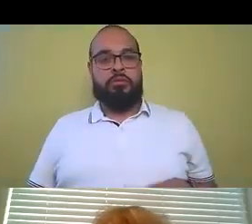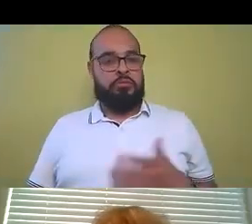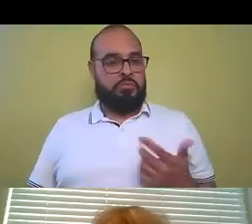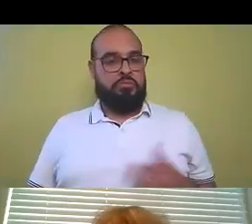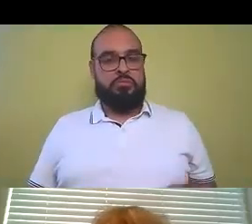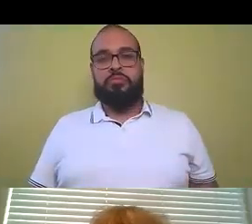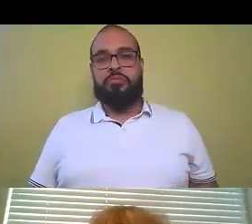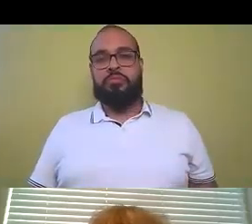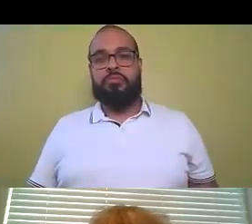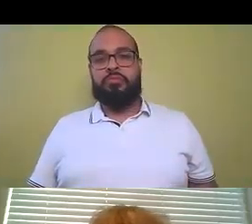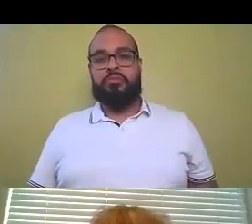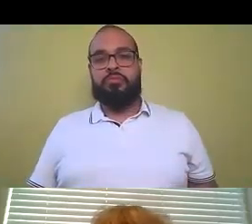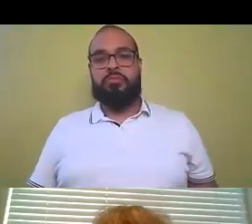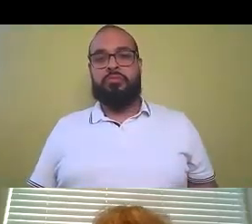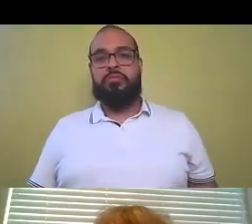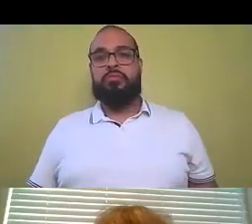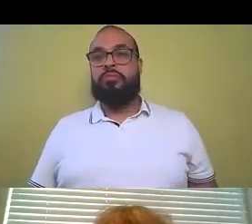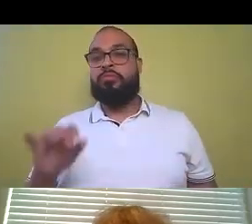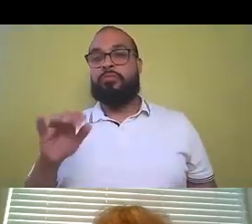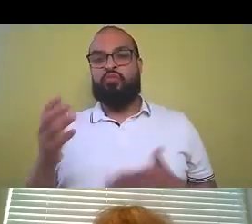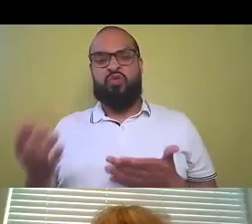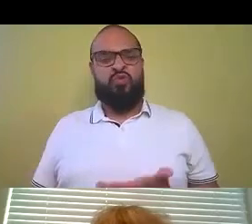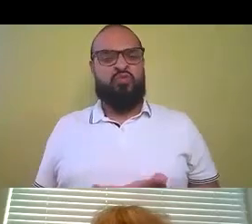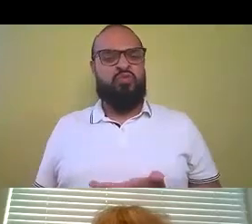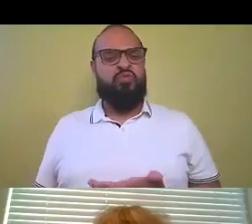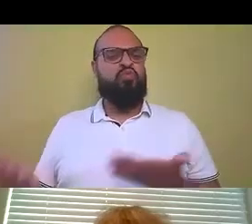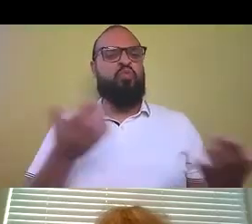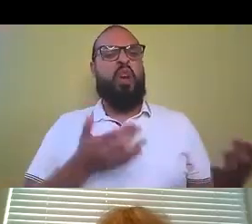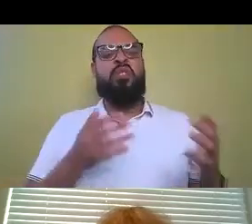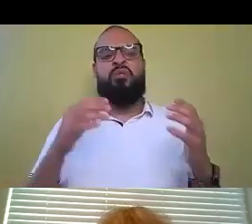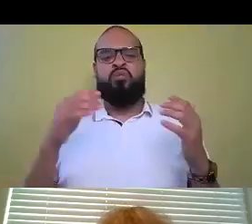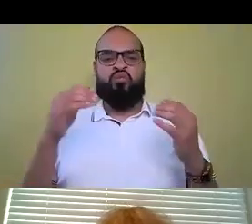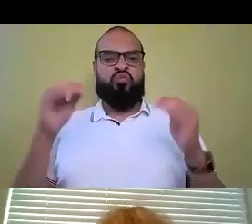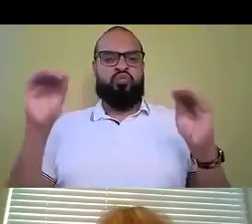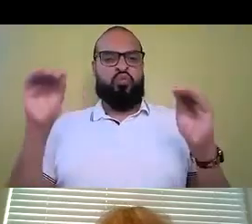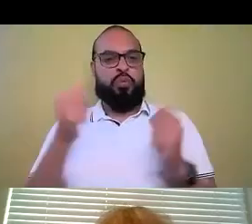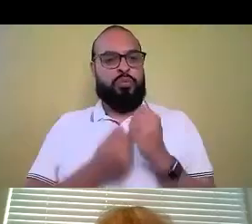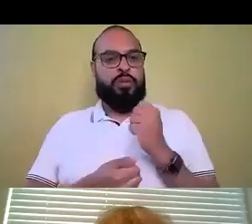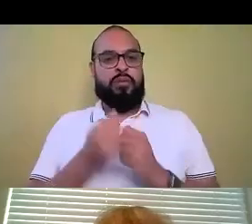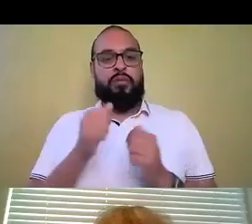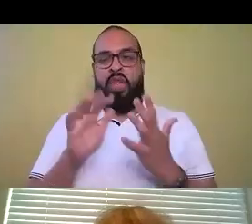we're taking me into that store where everybody's bumping each other, or